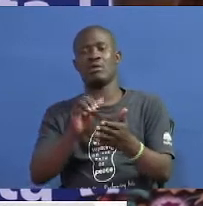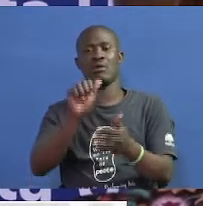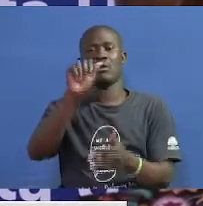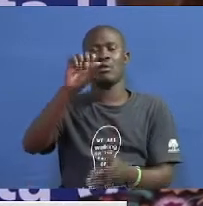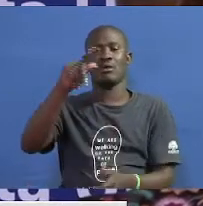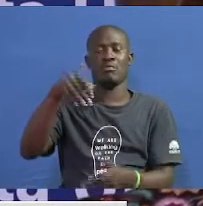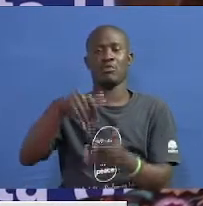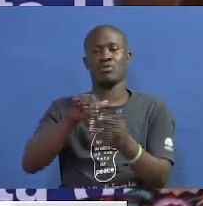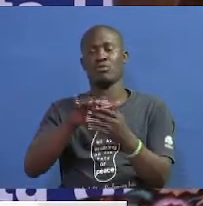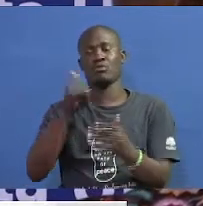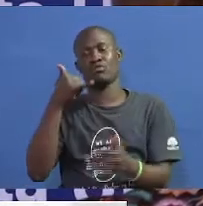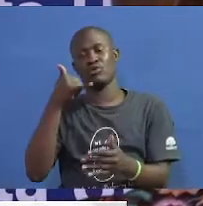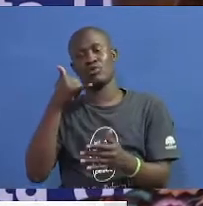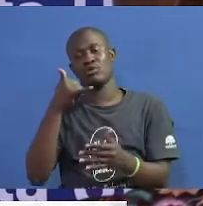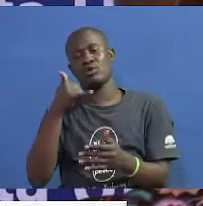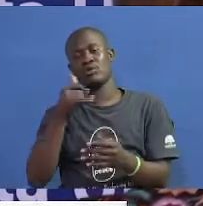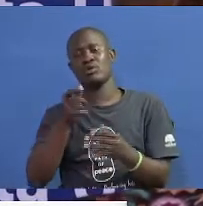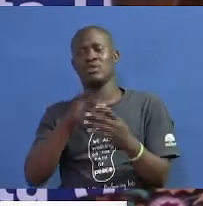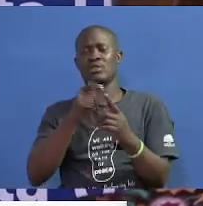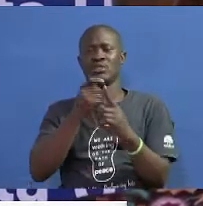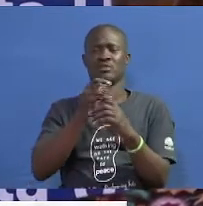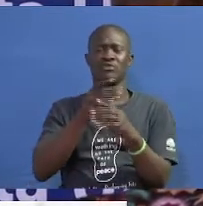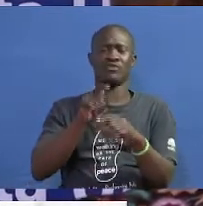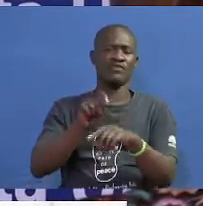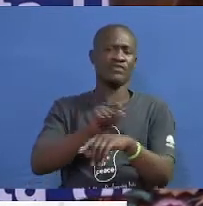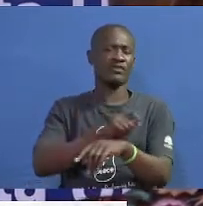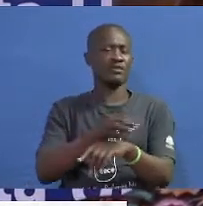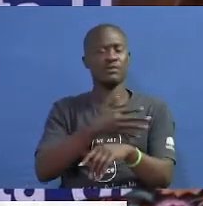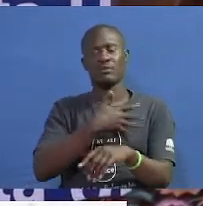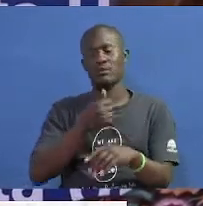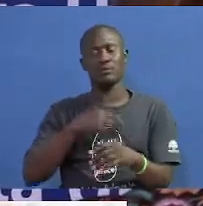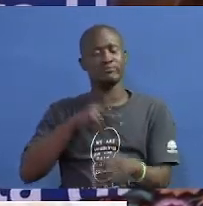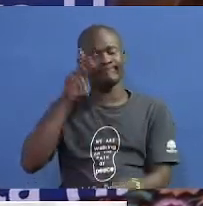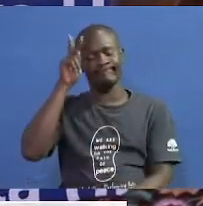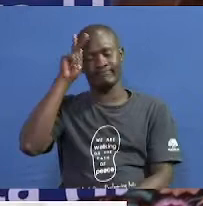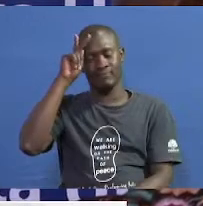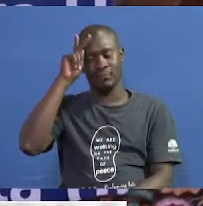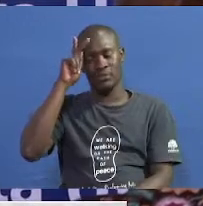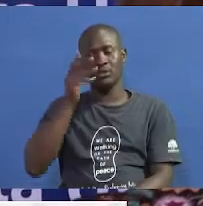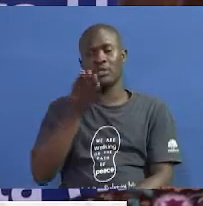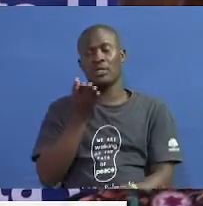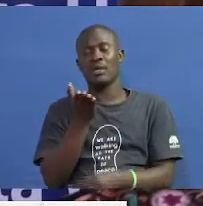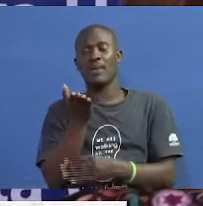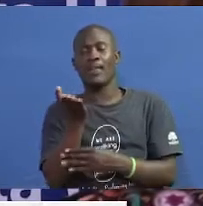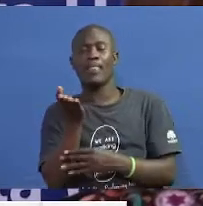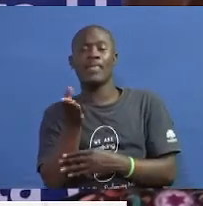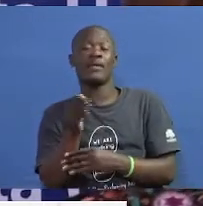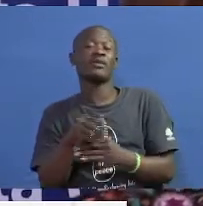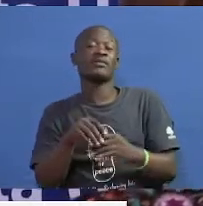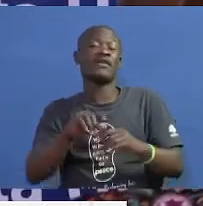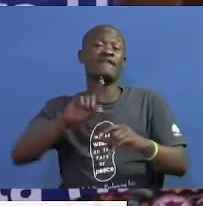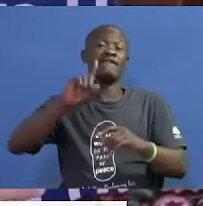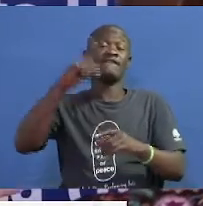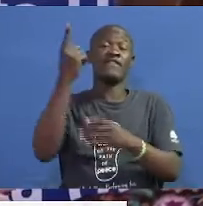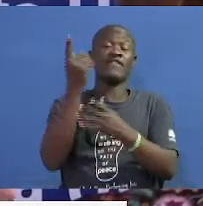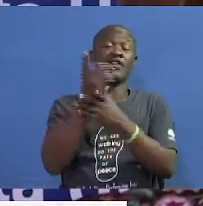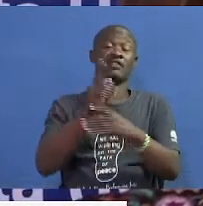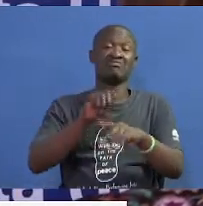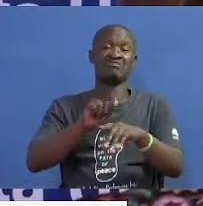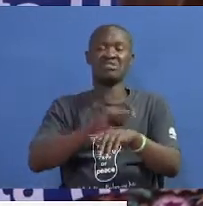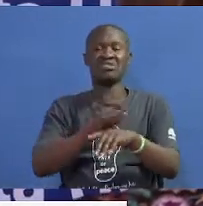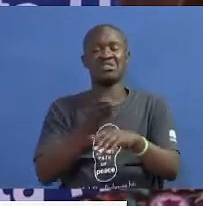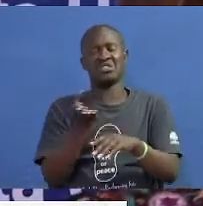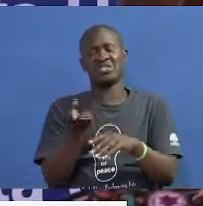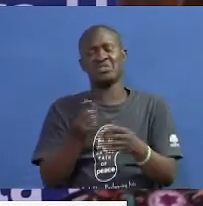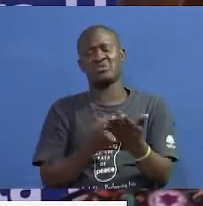smartphone. In terms of the training and the knowledge, there's the initial training that we're doing